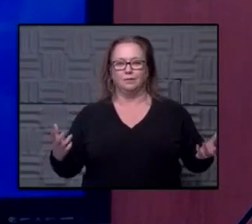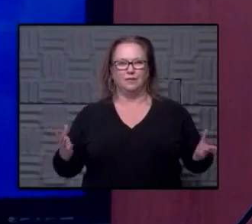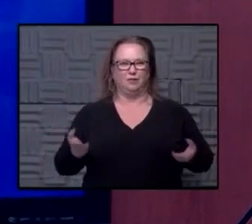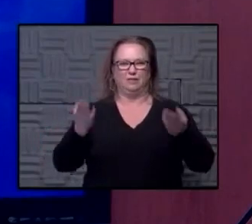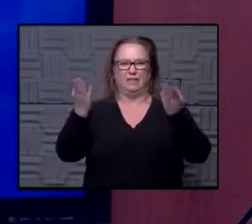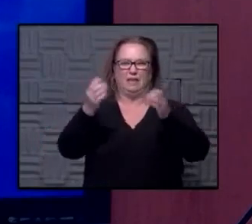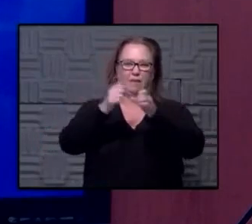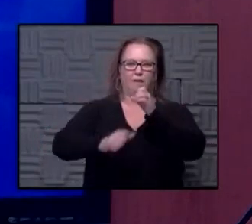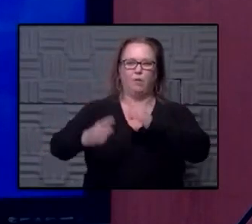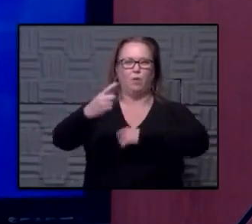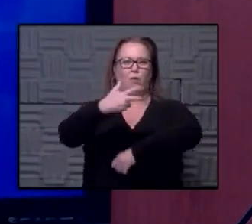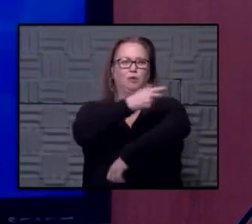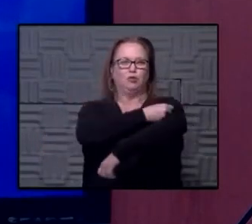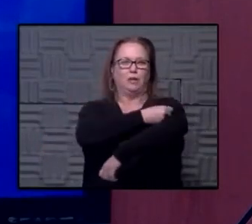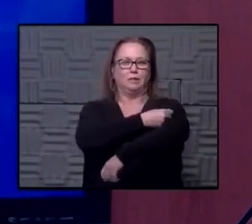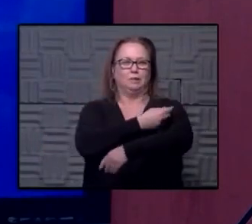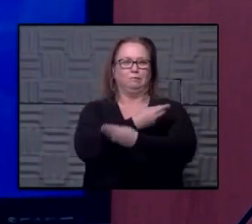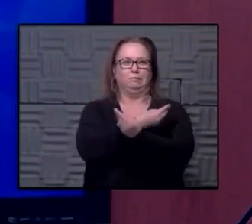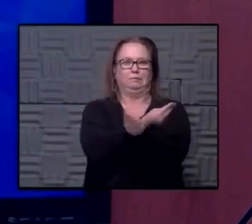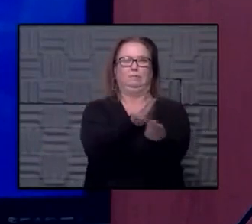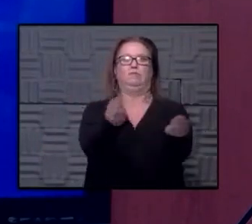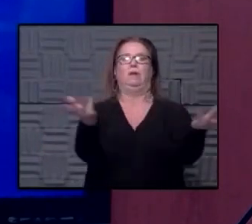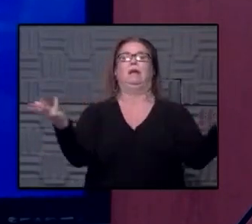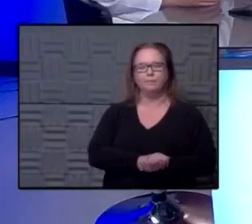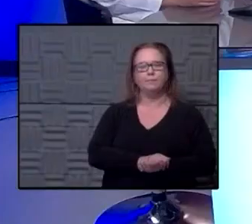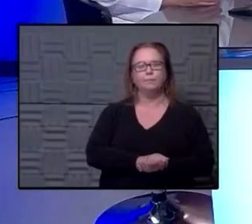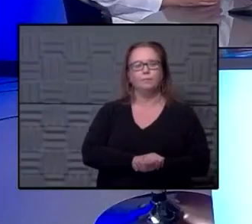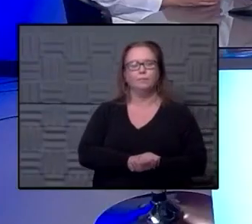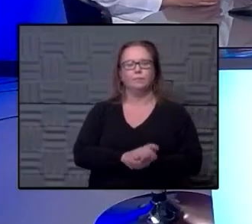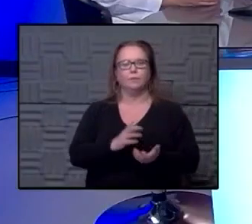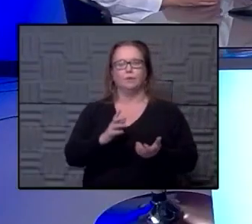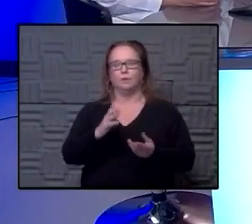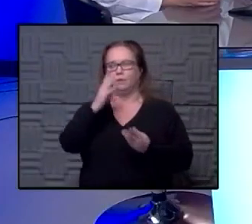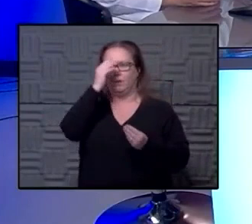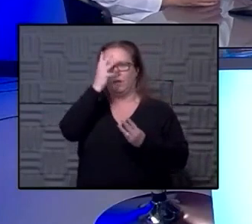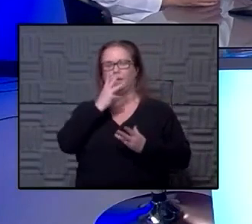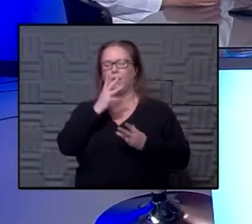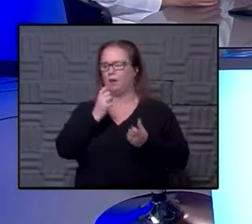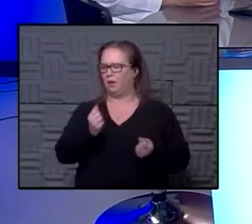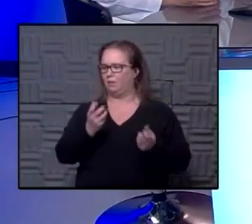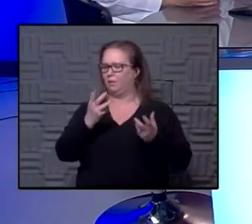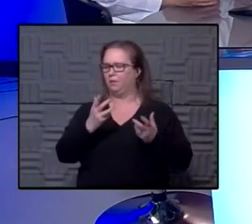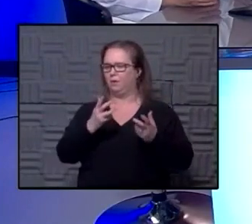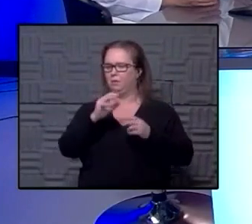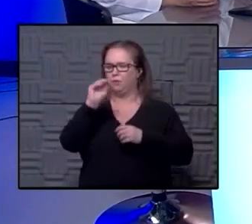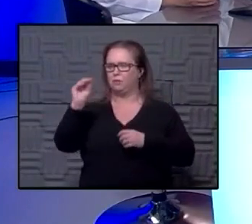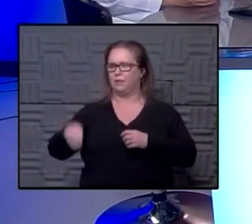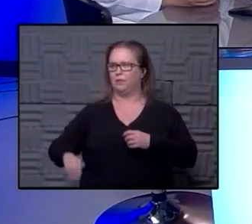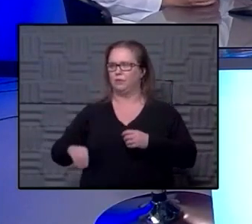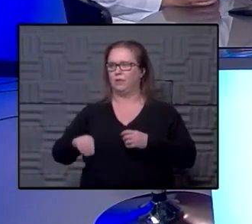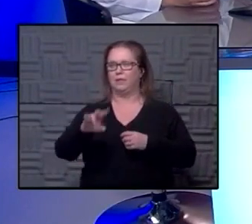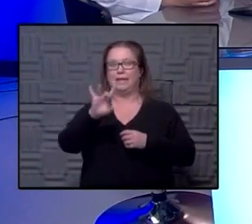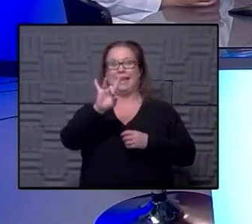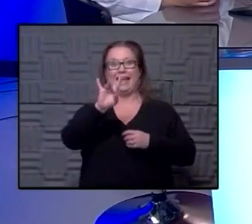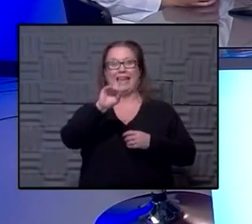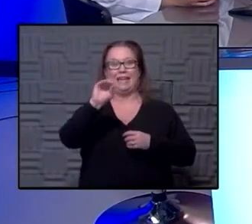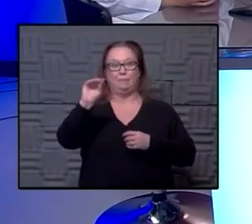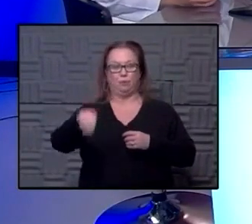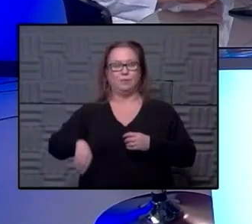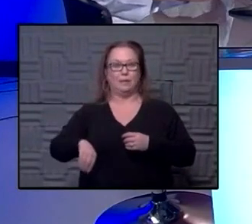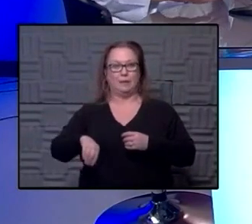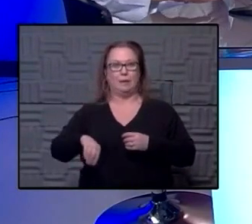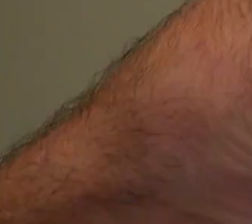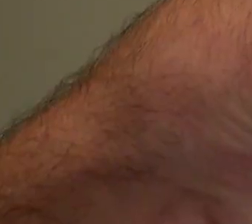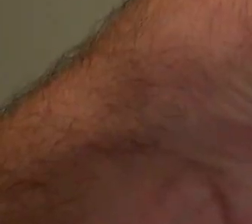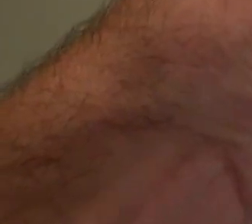everybody one shot so you can get as many doses in, as many arms as possible? Doctors at the University of Kansas Health System say vaccine production is going to